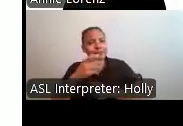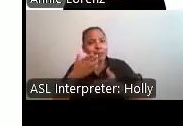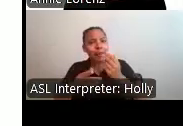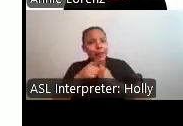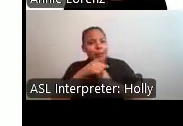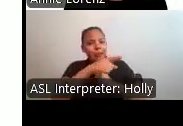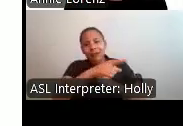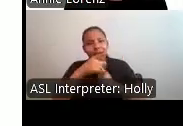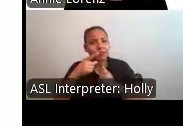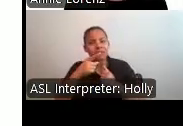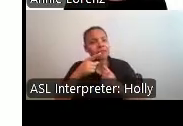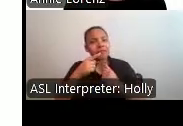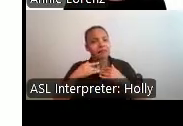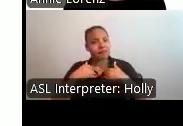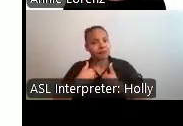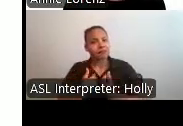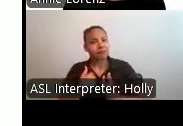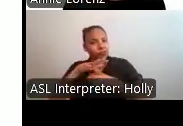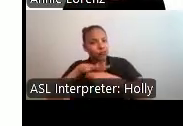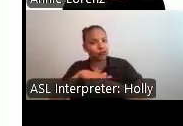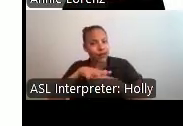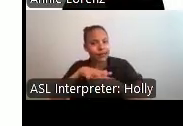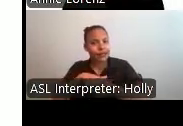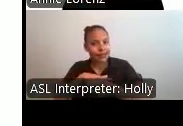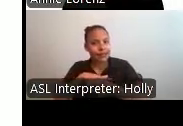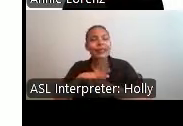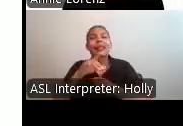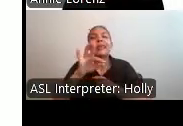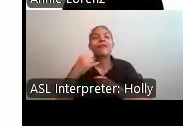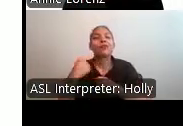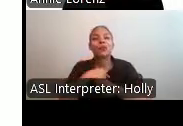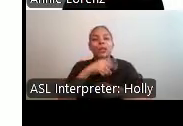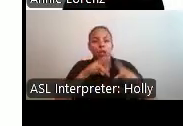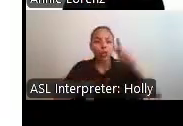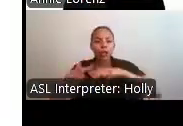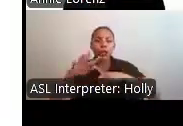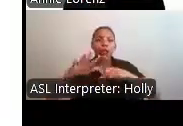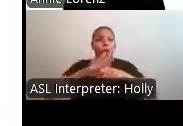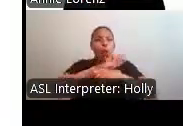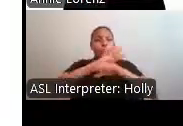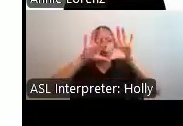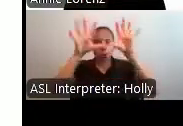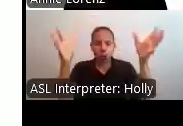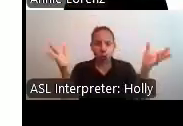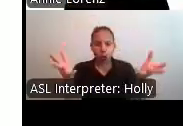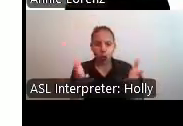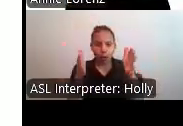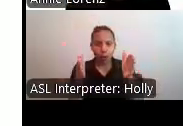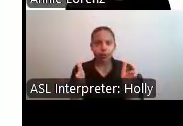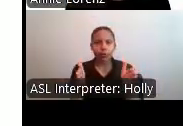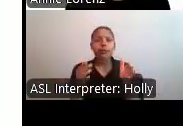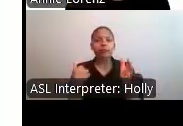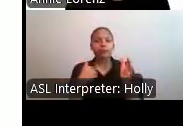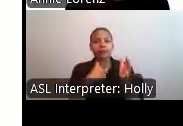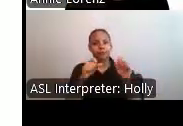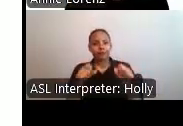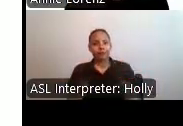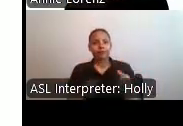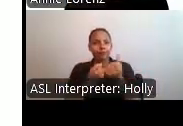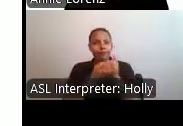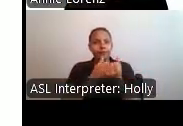better support the whole person in front of us. It helps us support the person to stay connected to their career